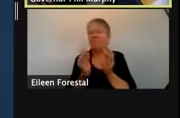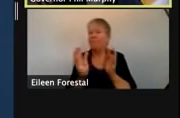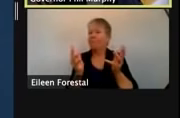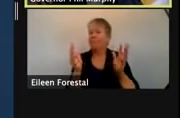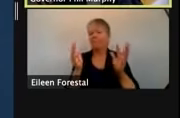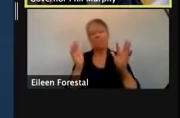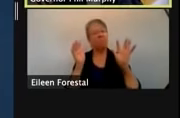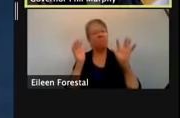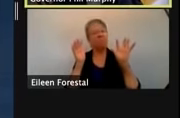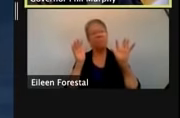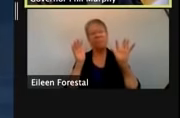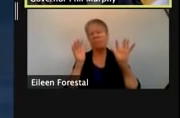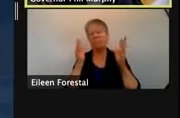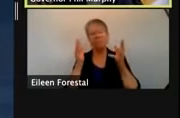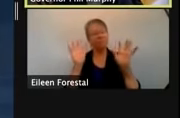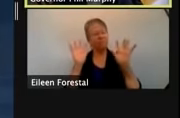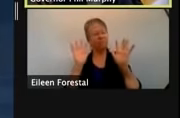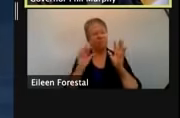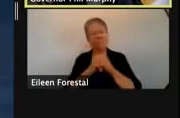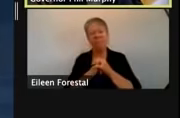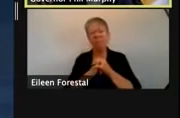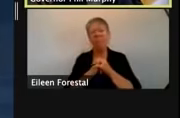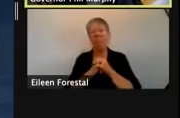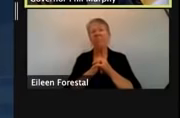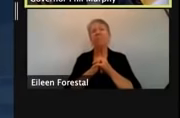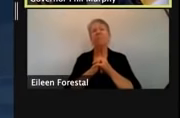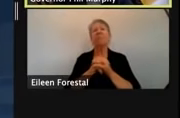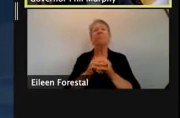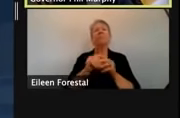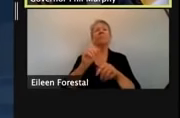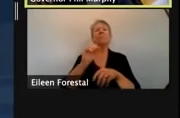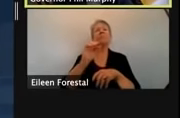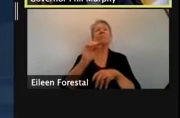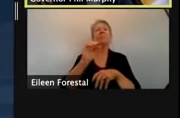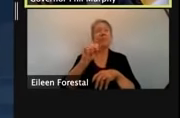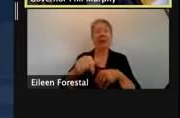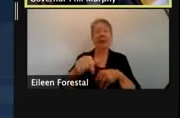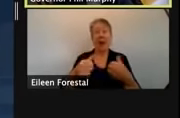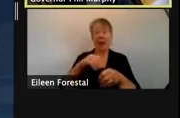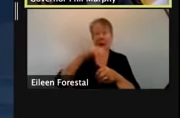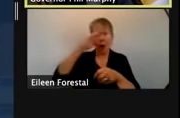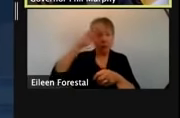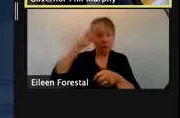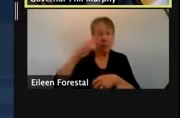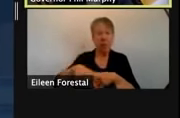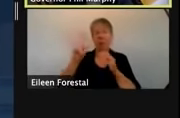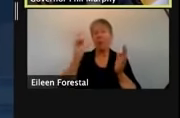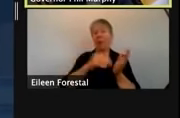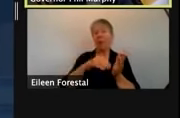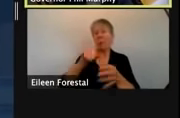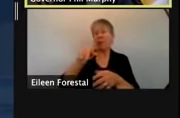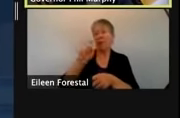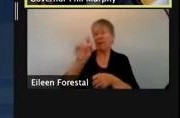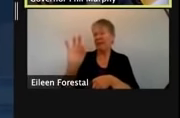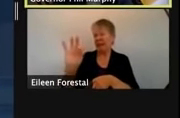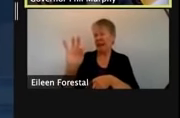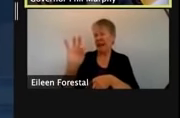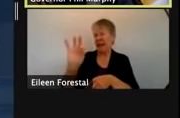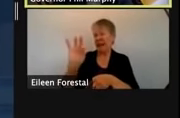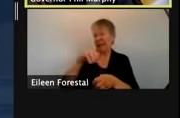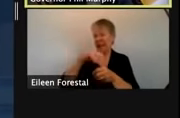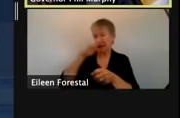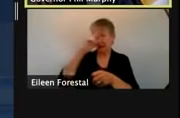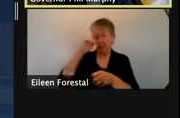to the numbers, in our hospitals last night, a total of 1,109 patients were being treated, 947 of whom